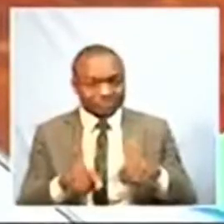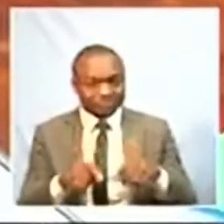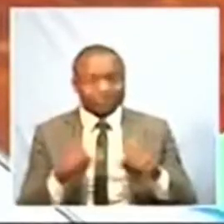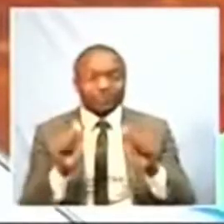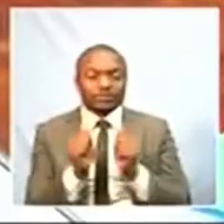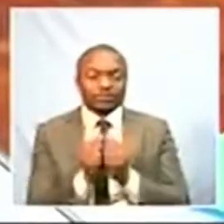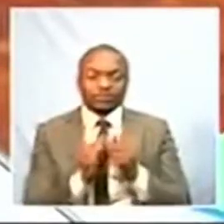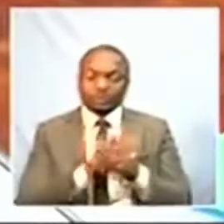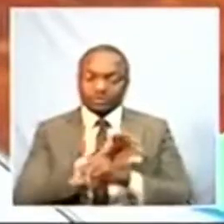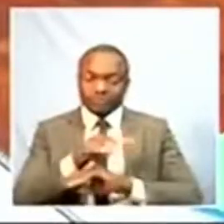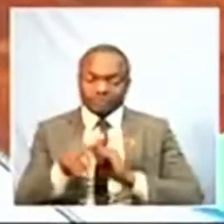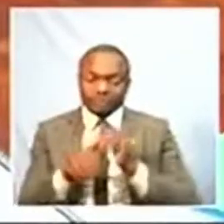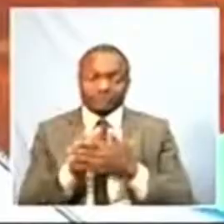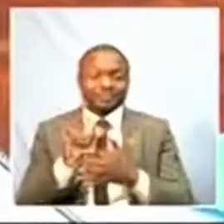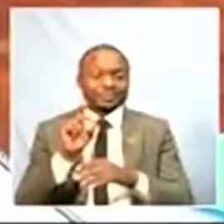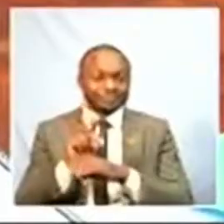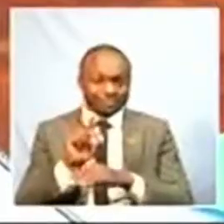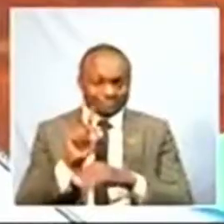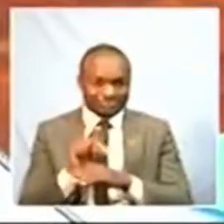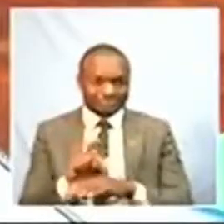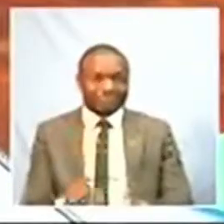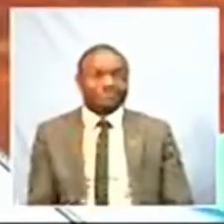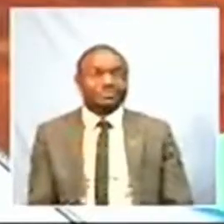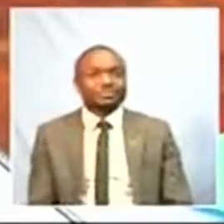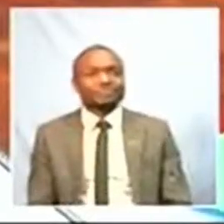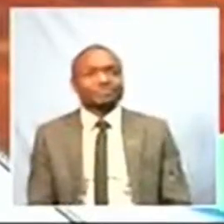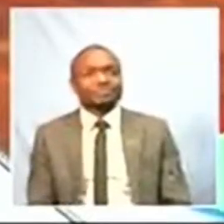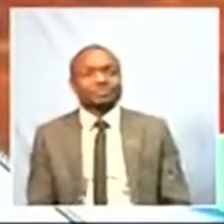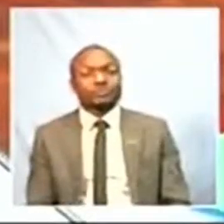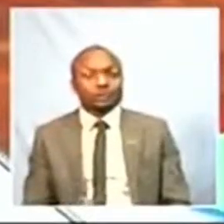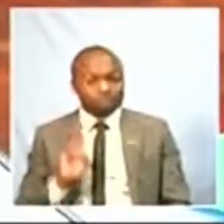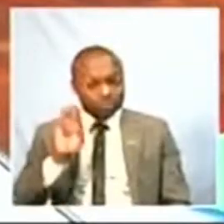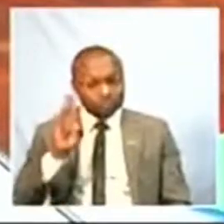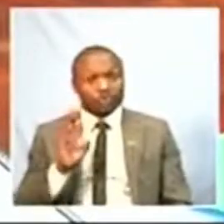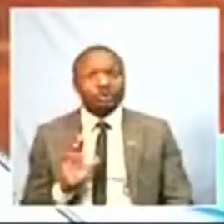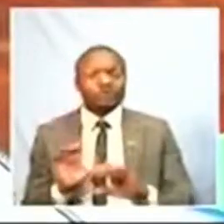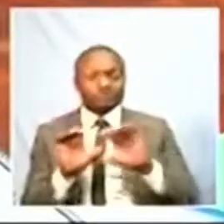our projects, and we really commit to do better.